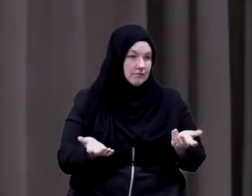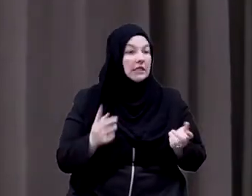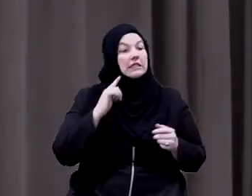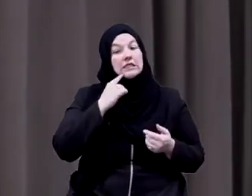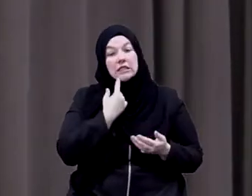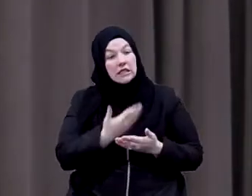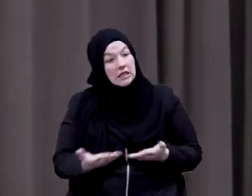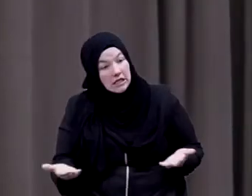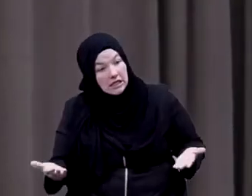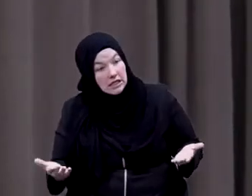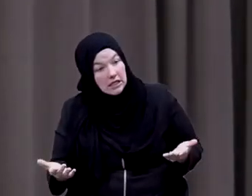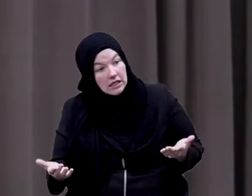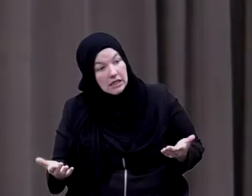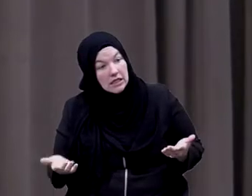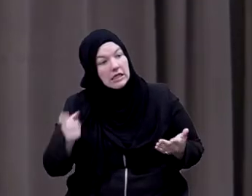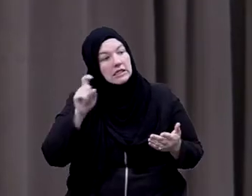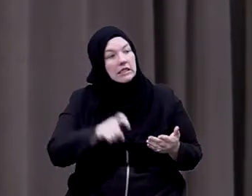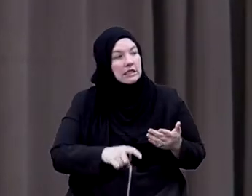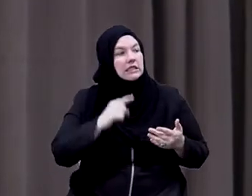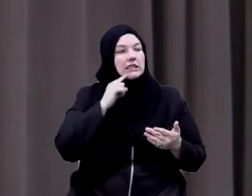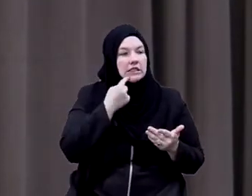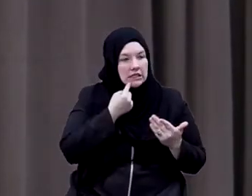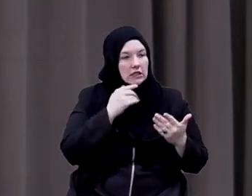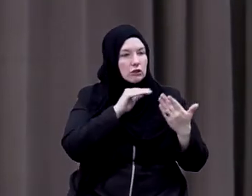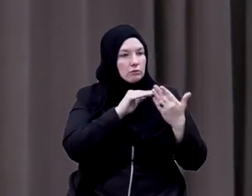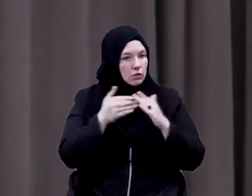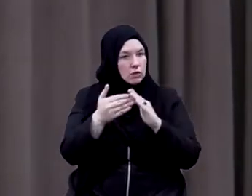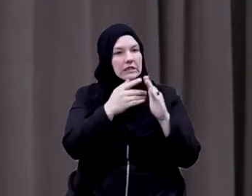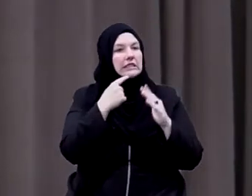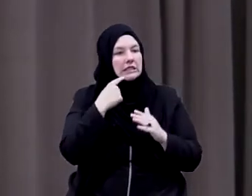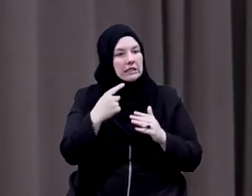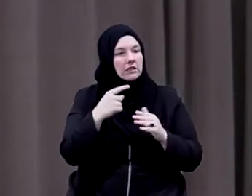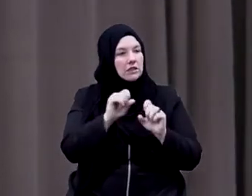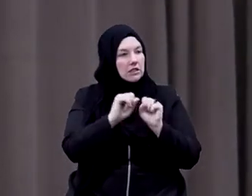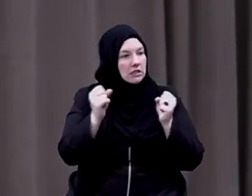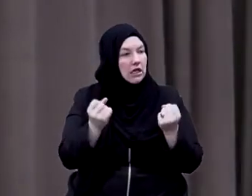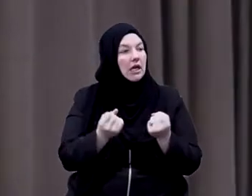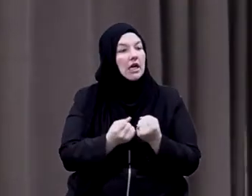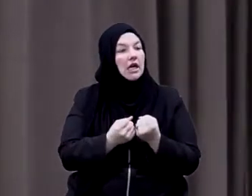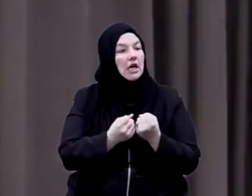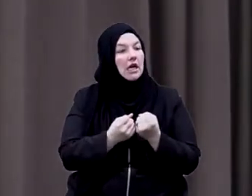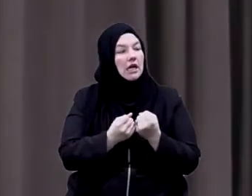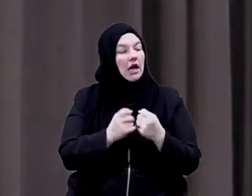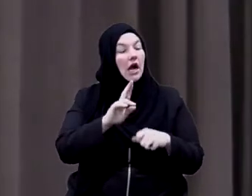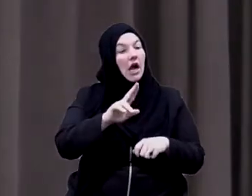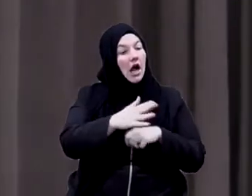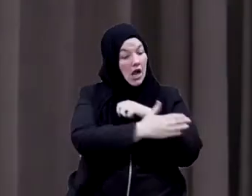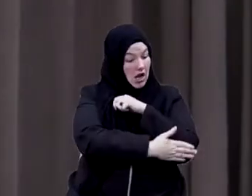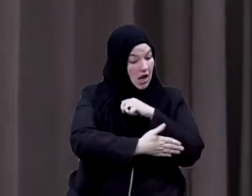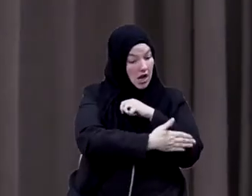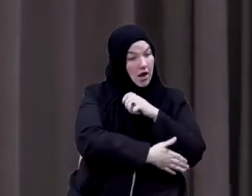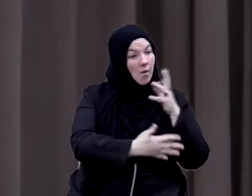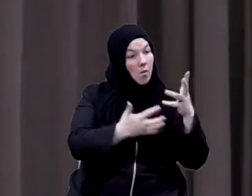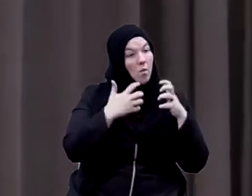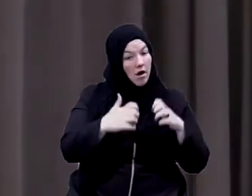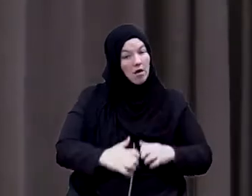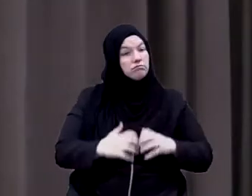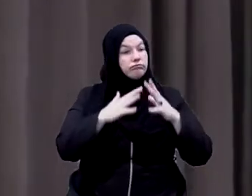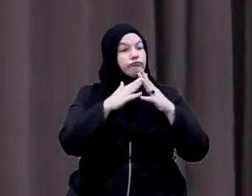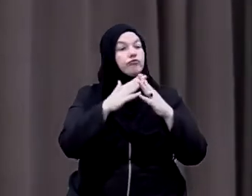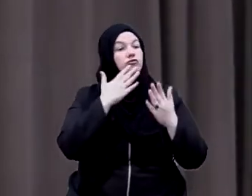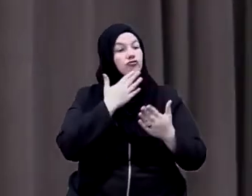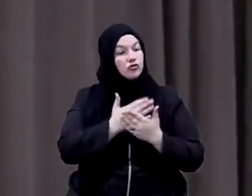Serious stuff needs serious communities, serious societies. Nations who want to build responsible